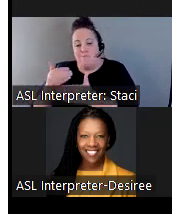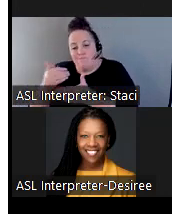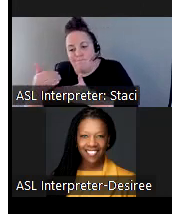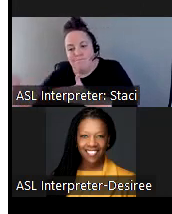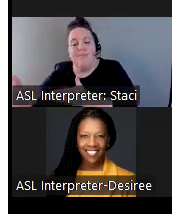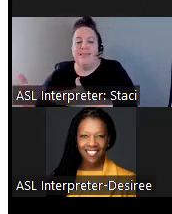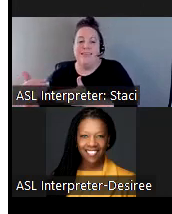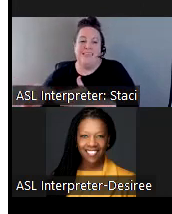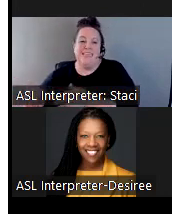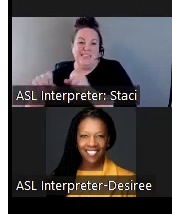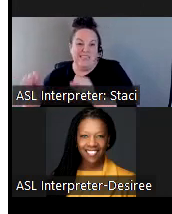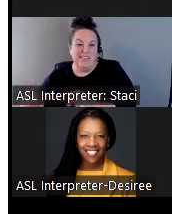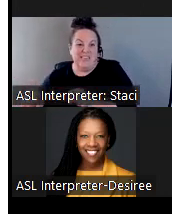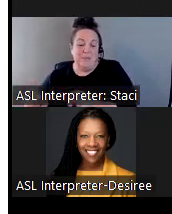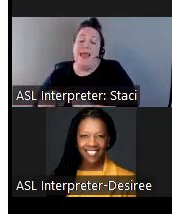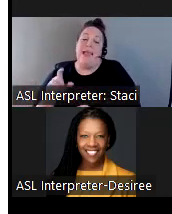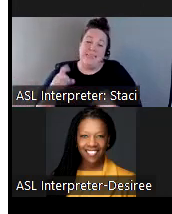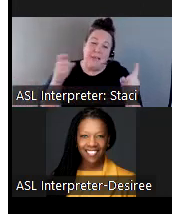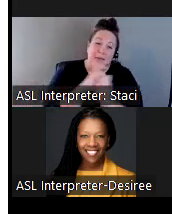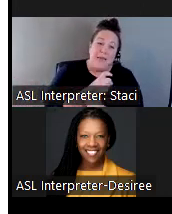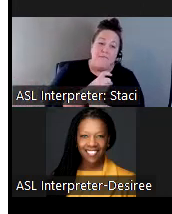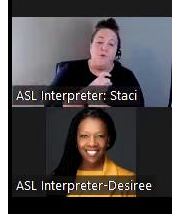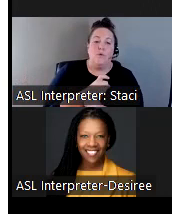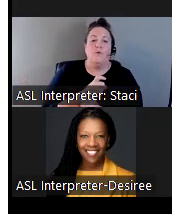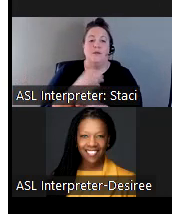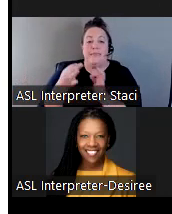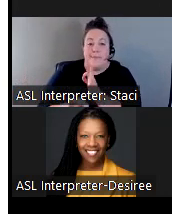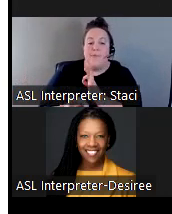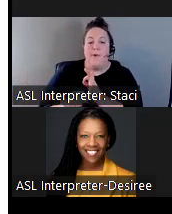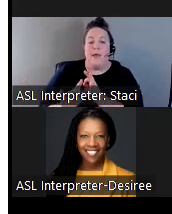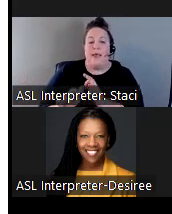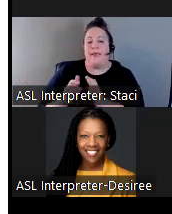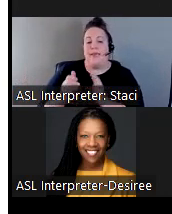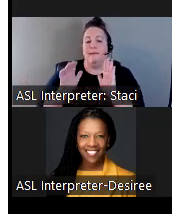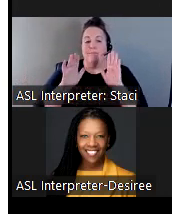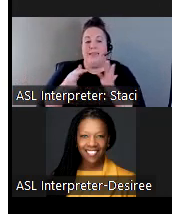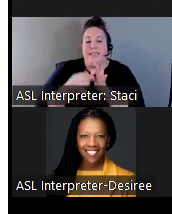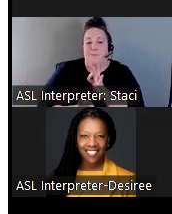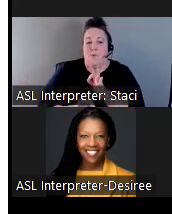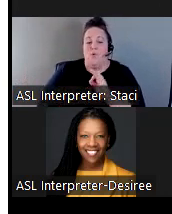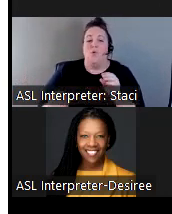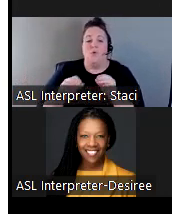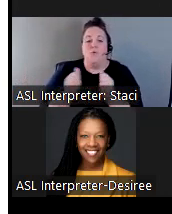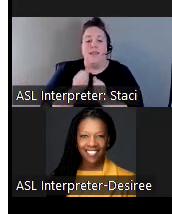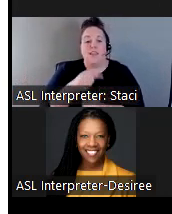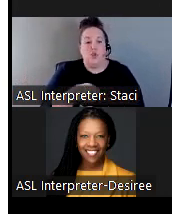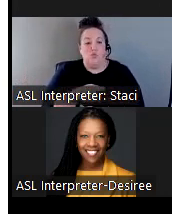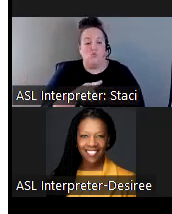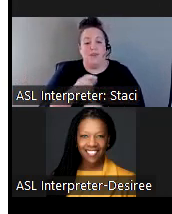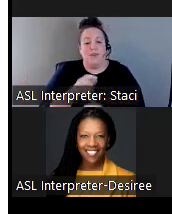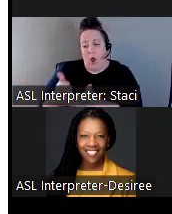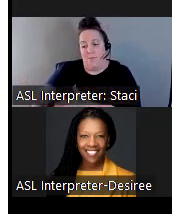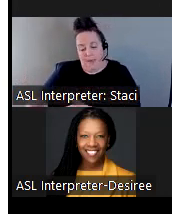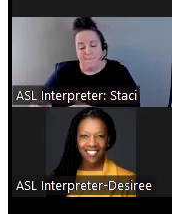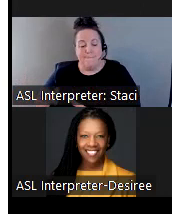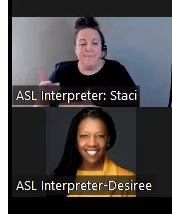little complicated, but it can be made simpler with wonderful people like you out there. Physicians, ENTs, primary